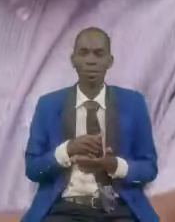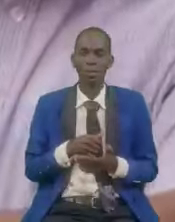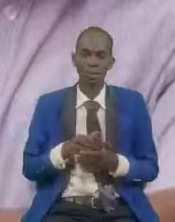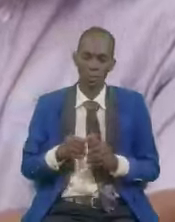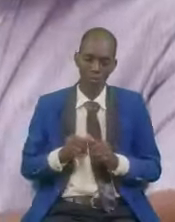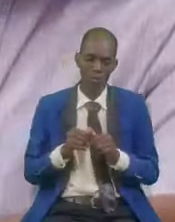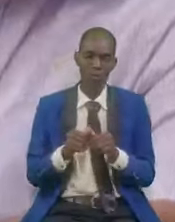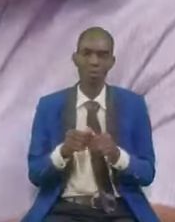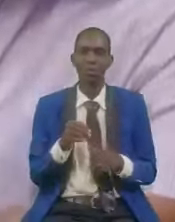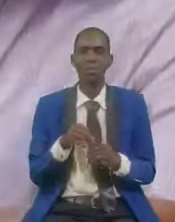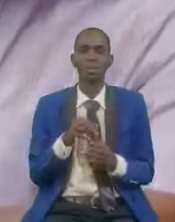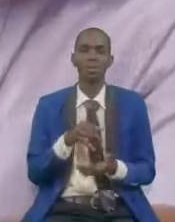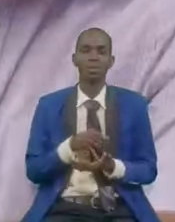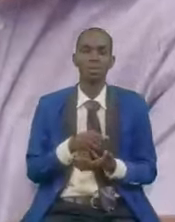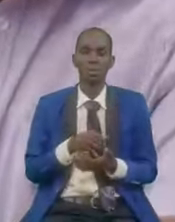Retain.